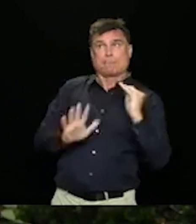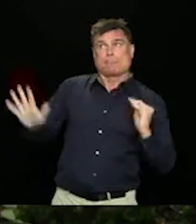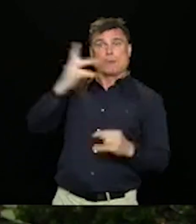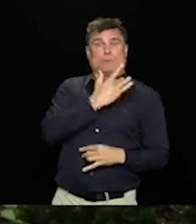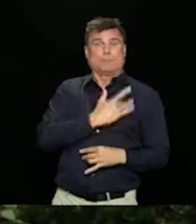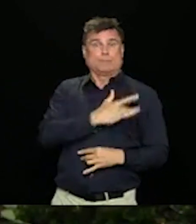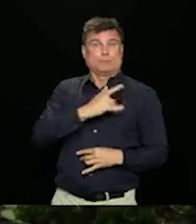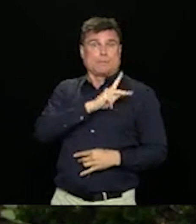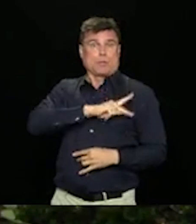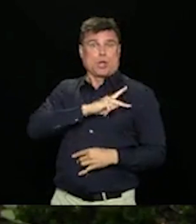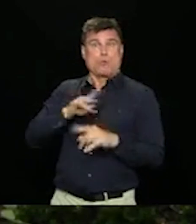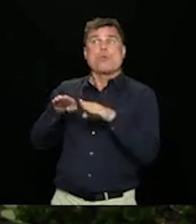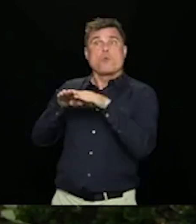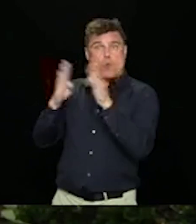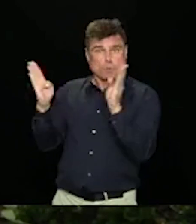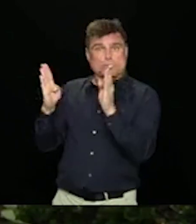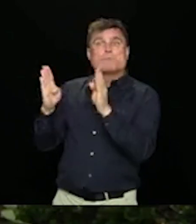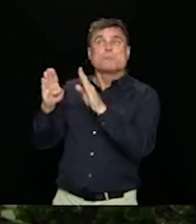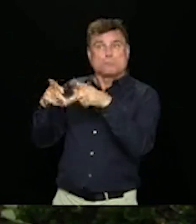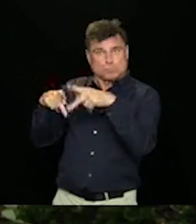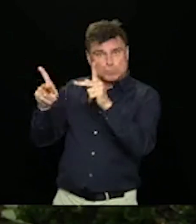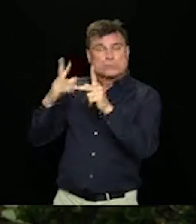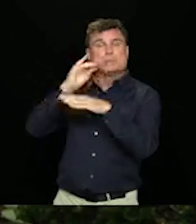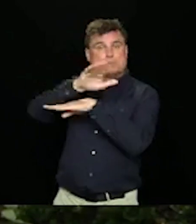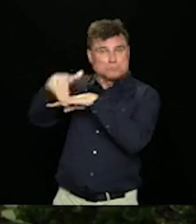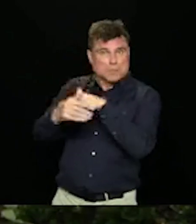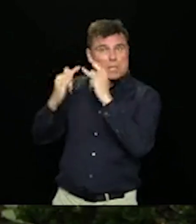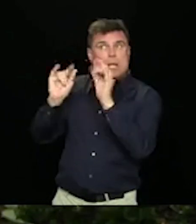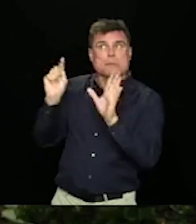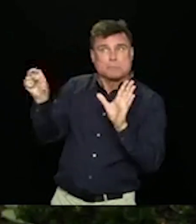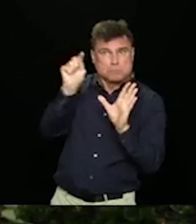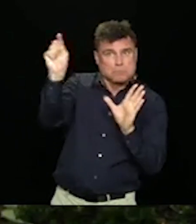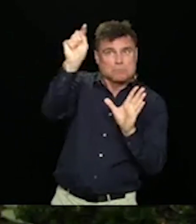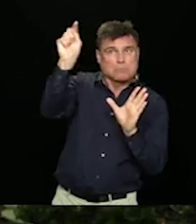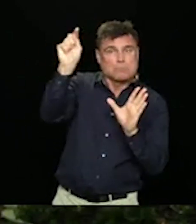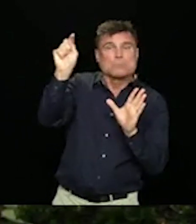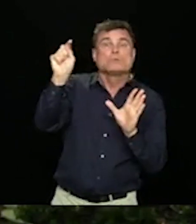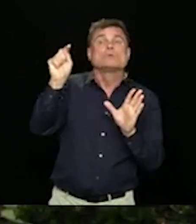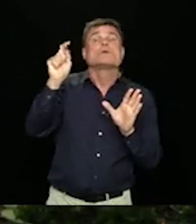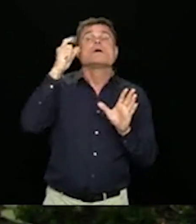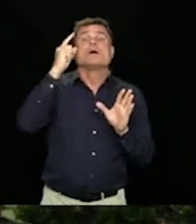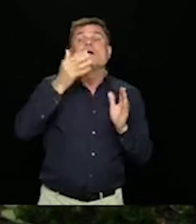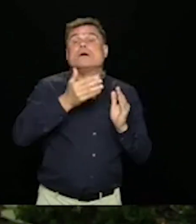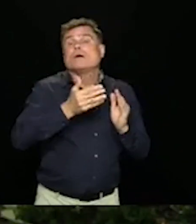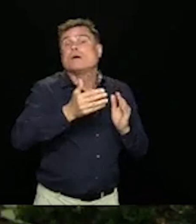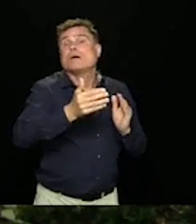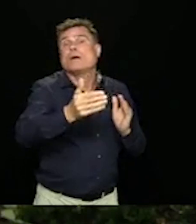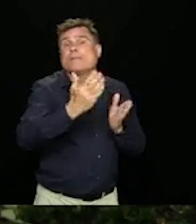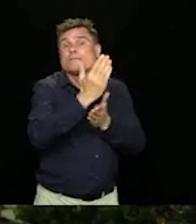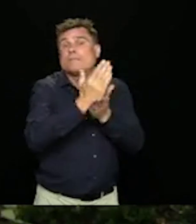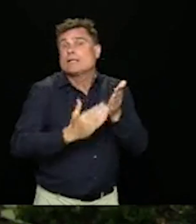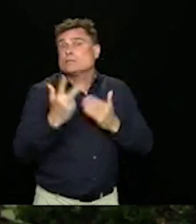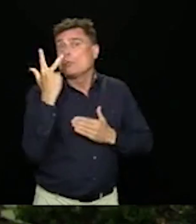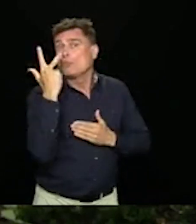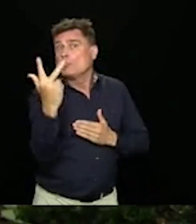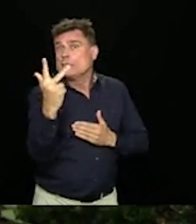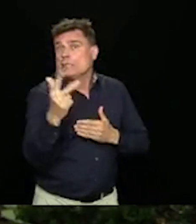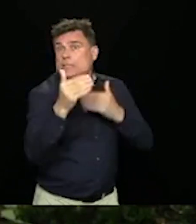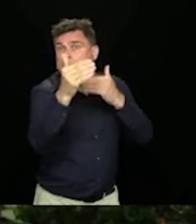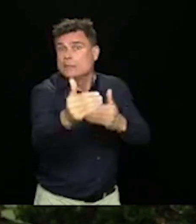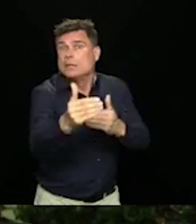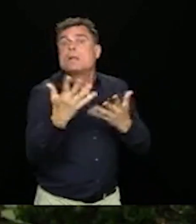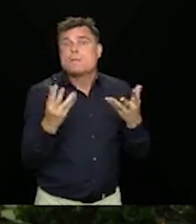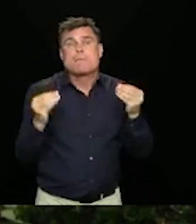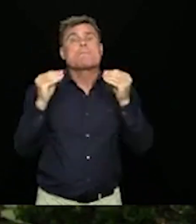see more and more travel throughout the summer as we get towards phase 3. And we'll see tourism, domestic